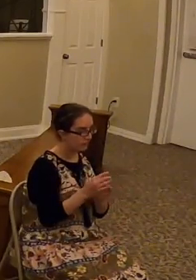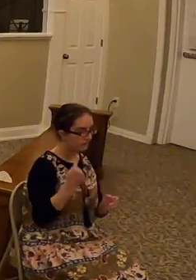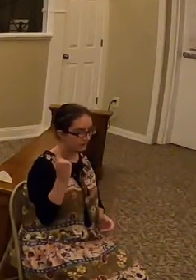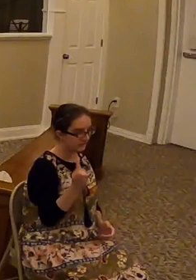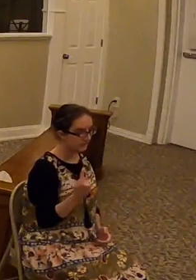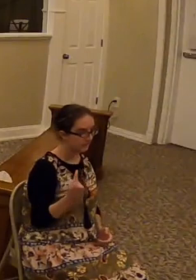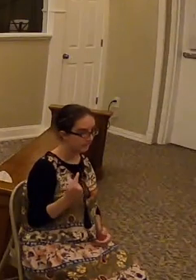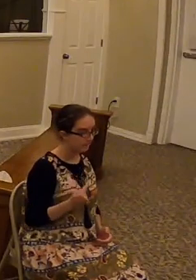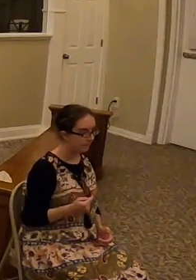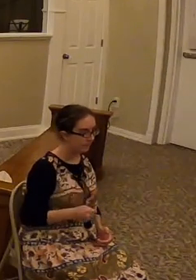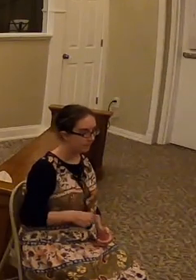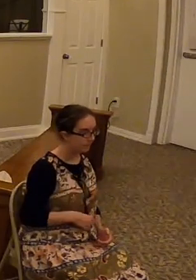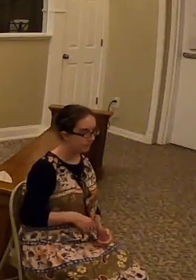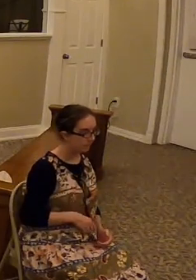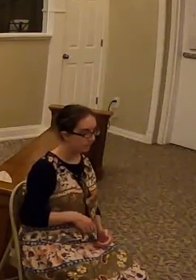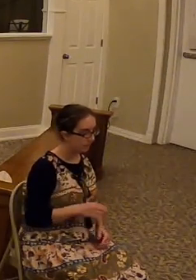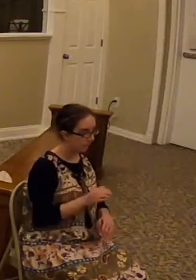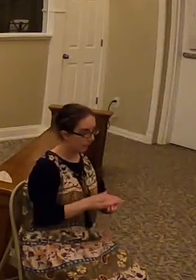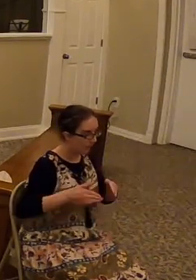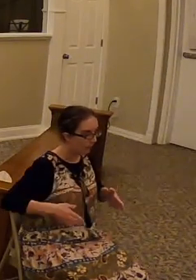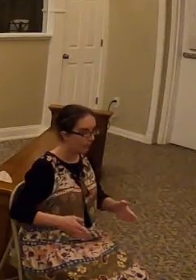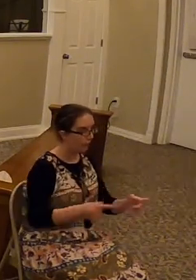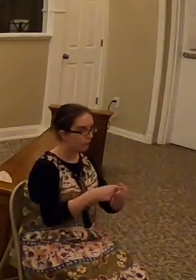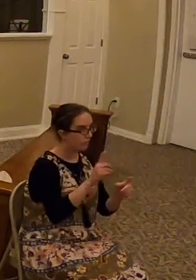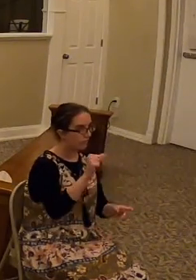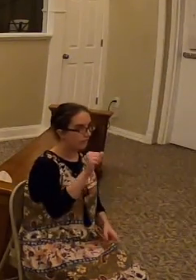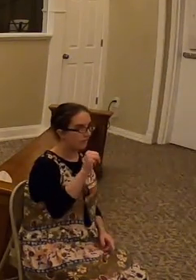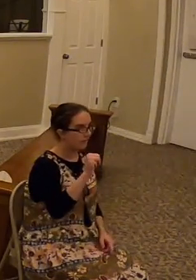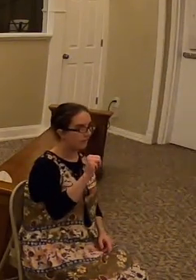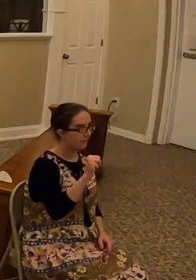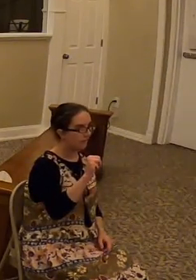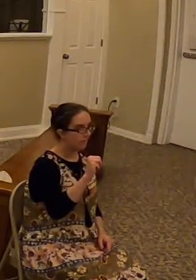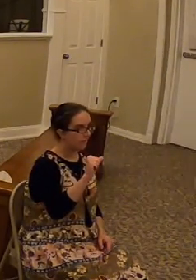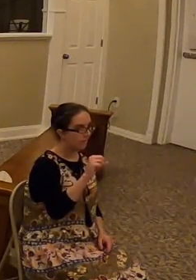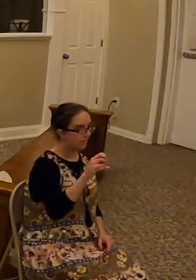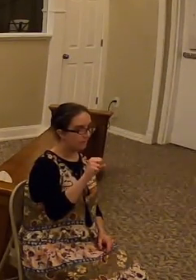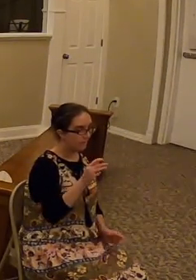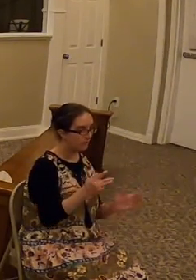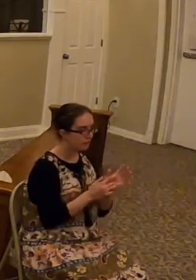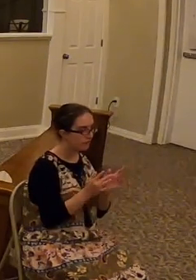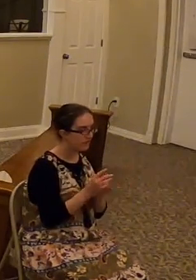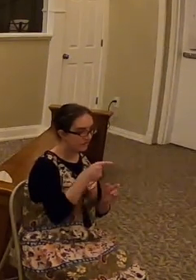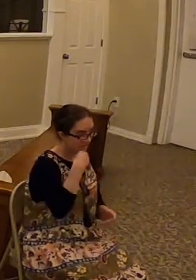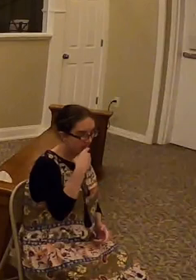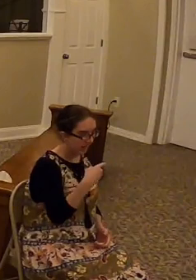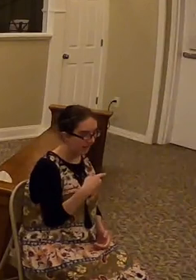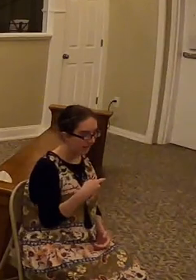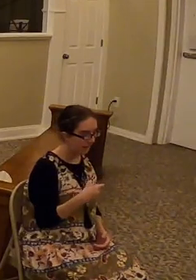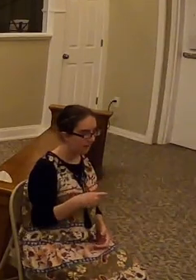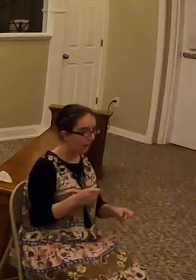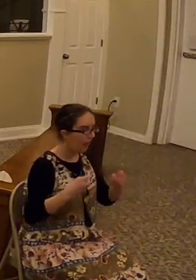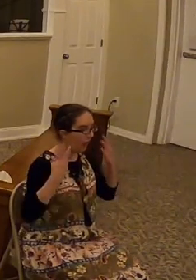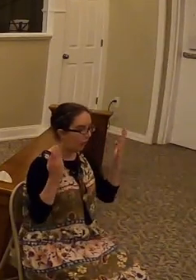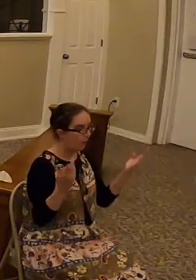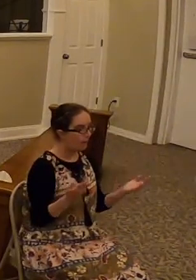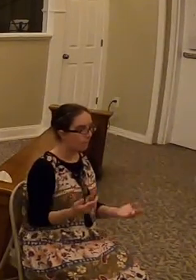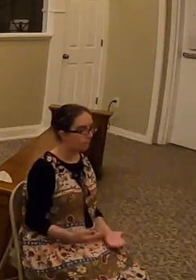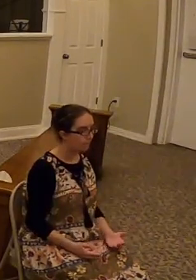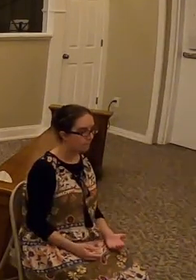himself, amen, struck him down on the road to Damascus, and Jesus himself spoke to him.